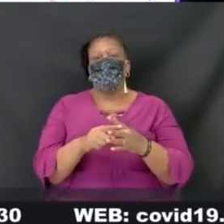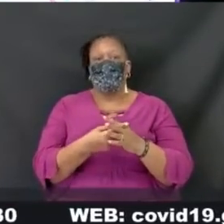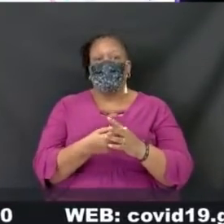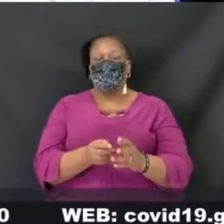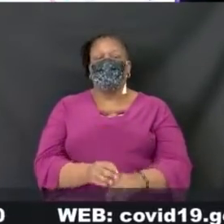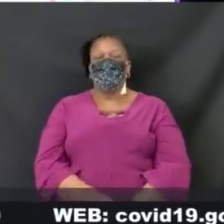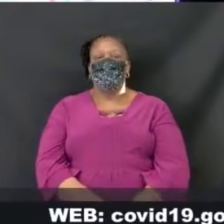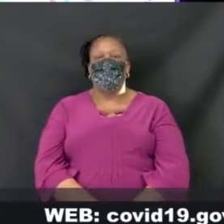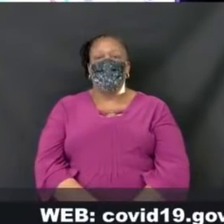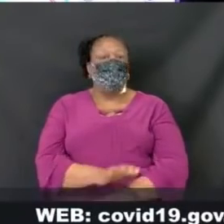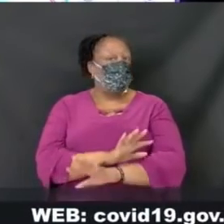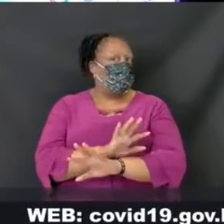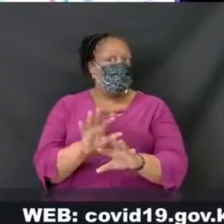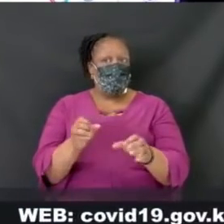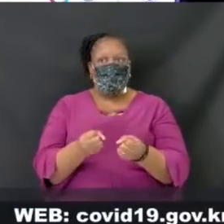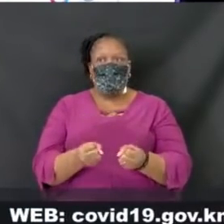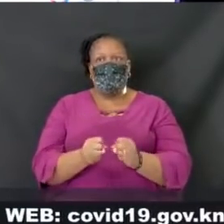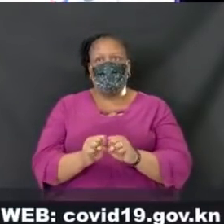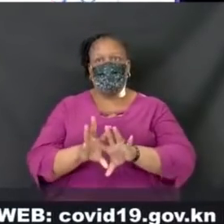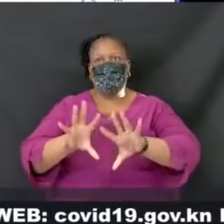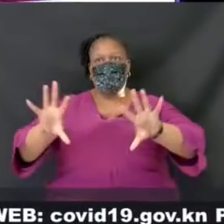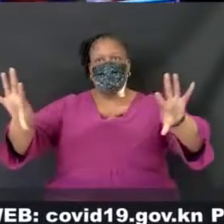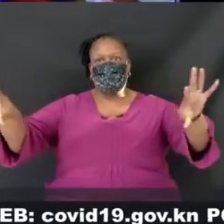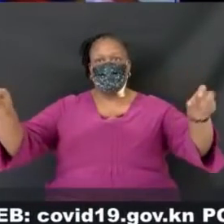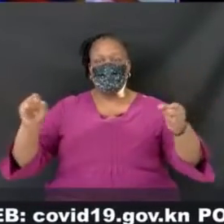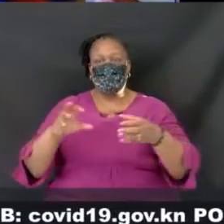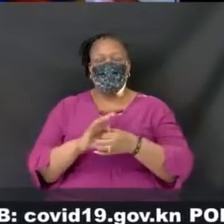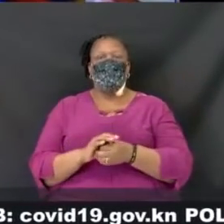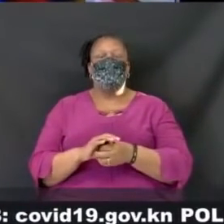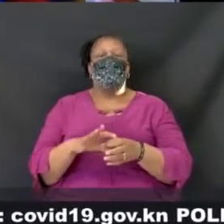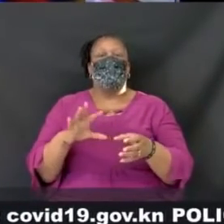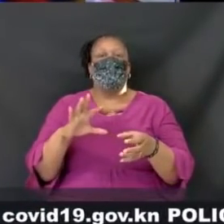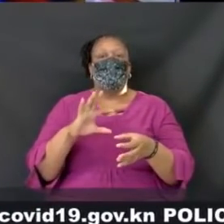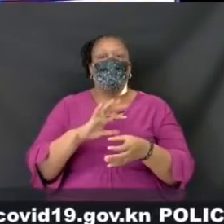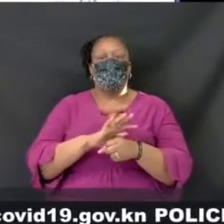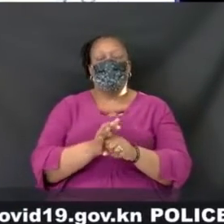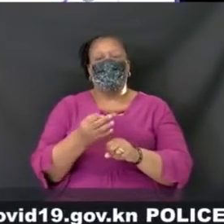be cognizant of what we are facing right now with this fourth wave.